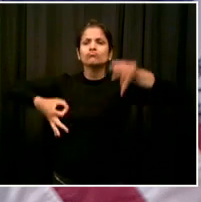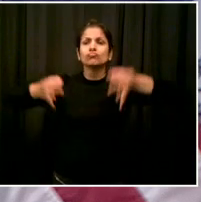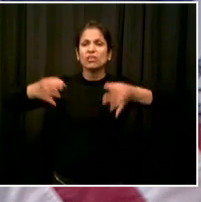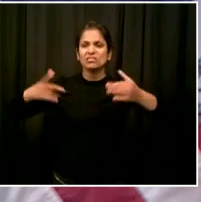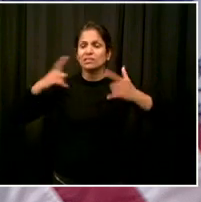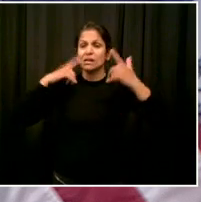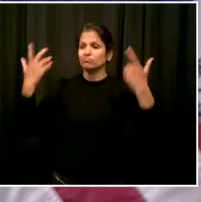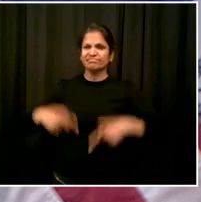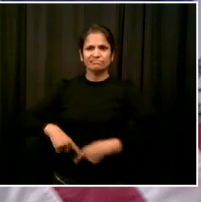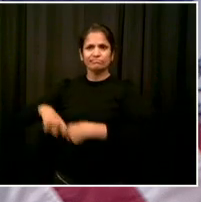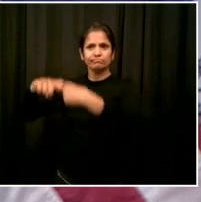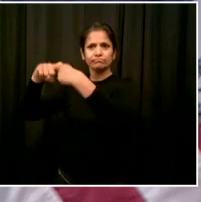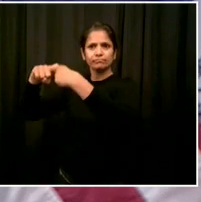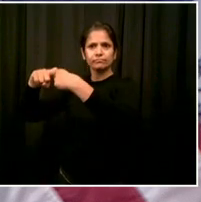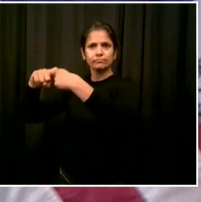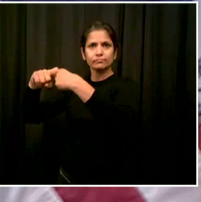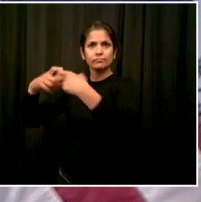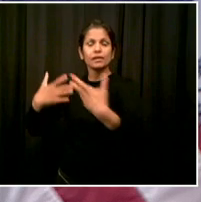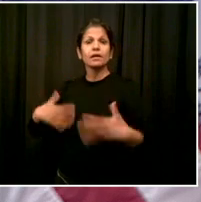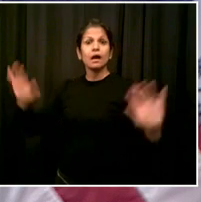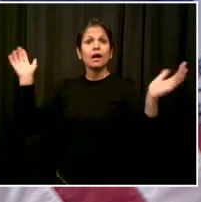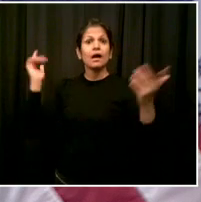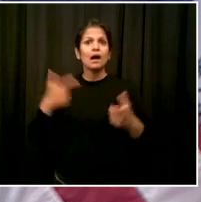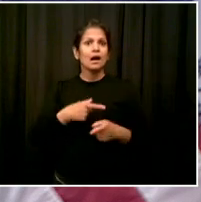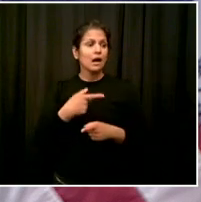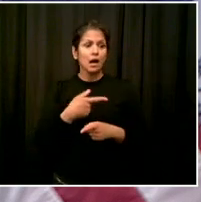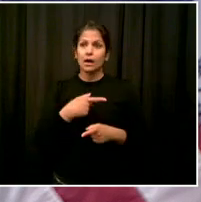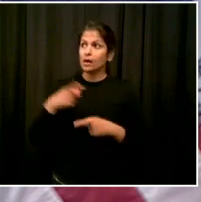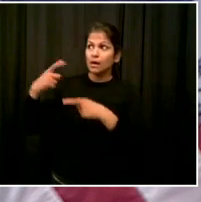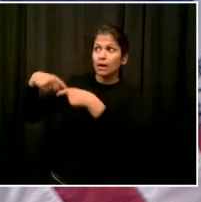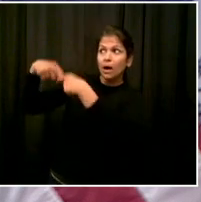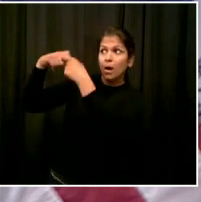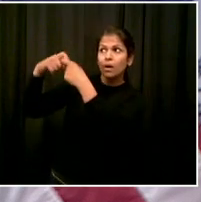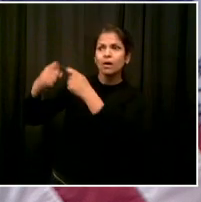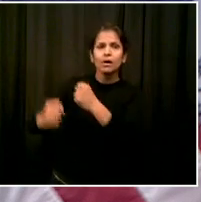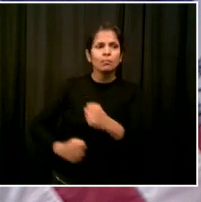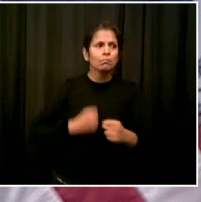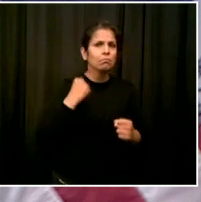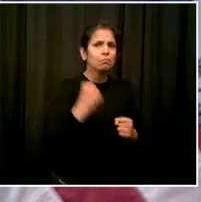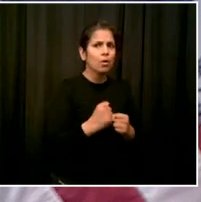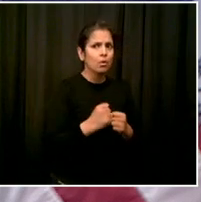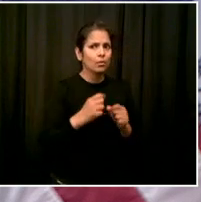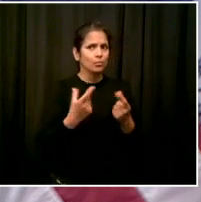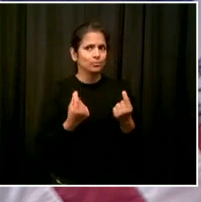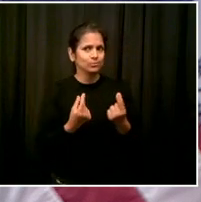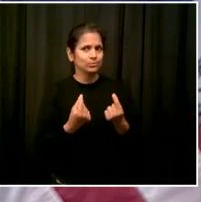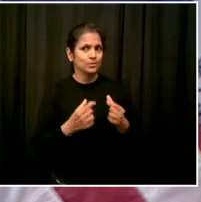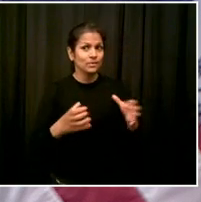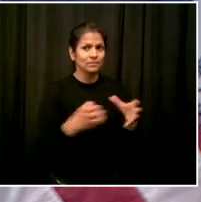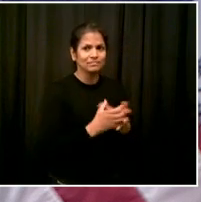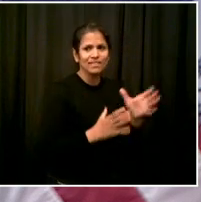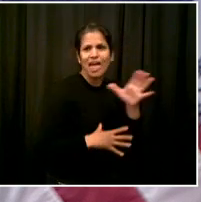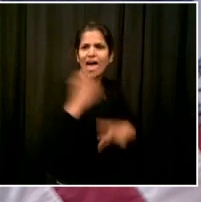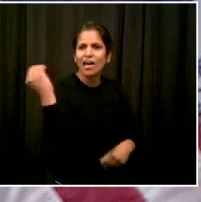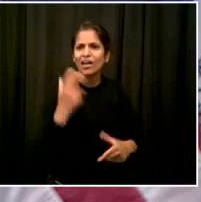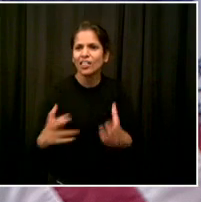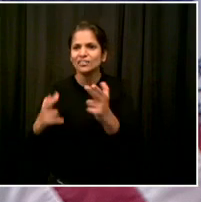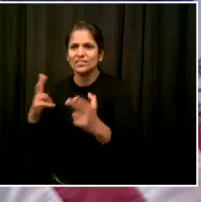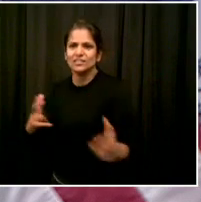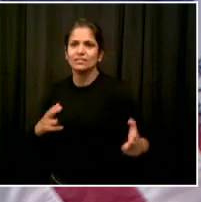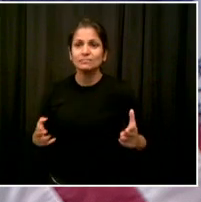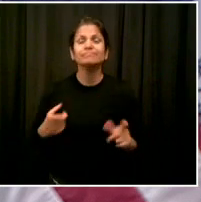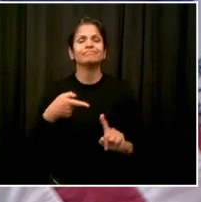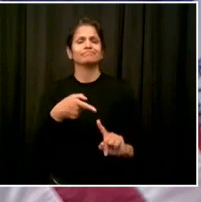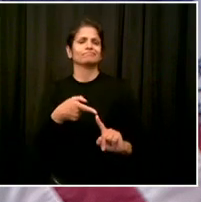in shootings is something that should worry all New Yorkers, and we have to address, and we've got to stop it in these coming weeks before it